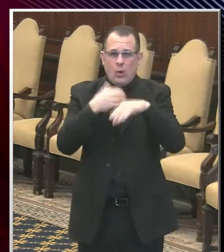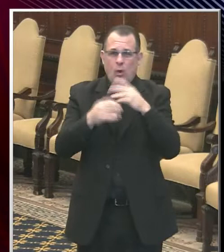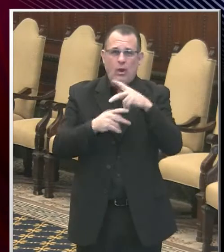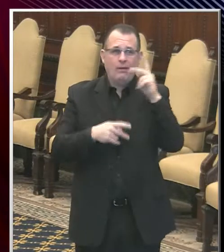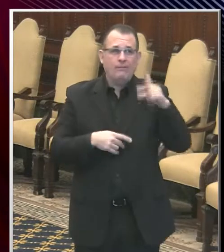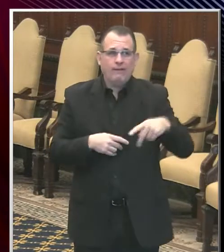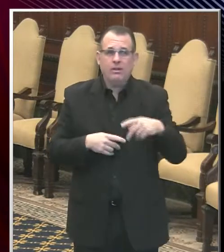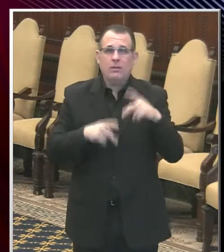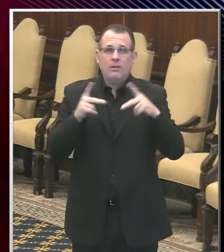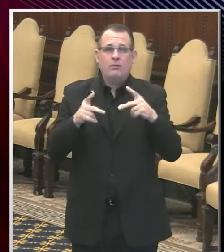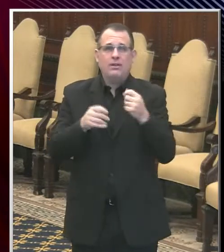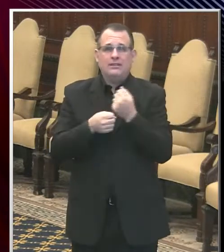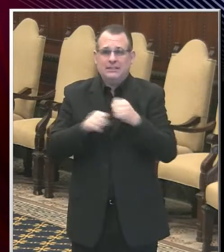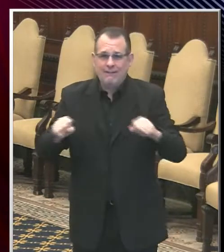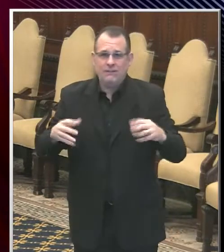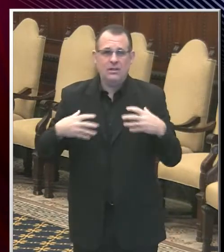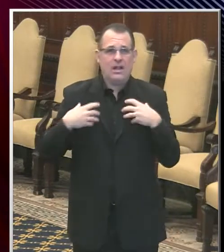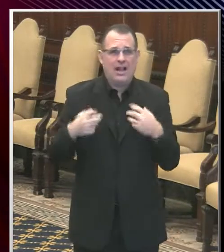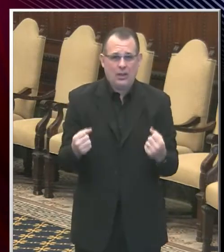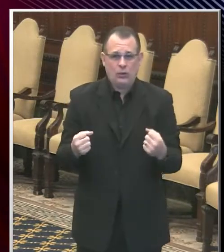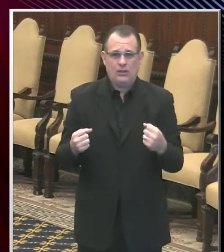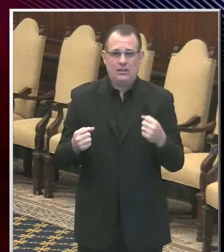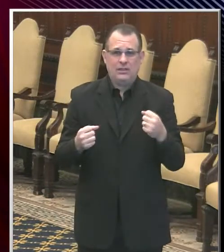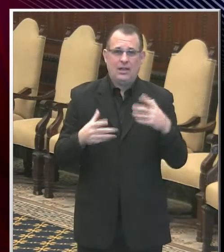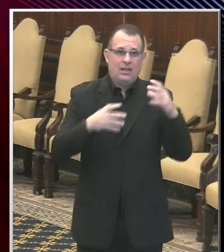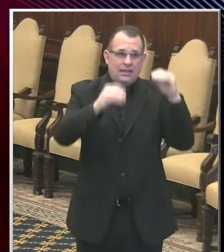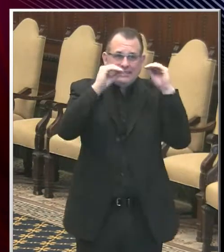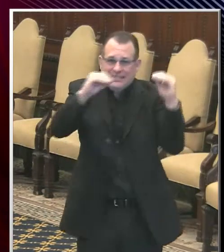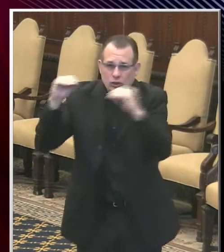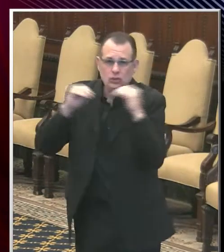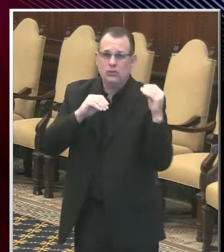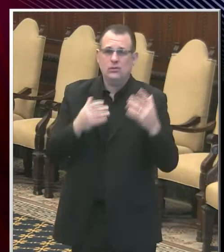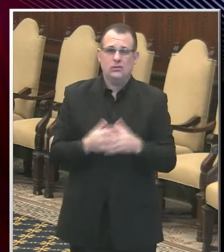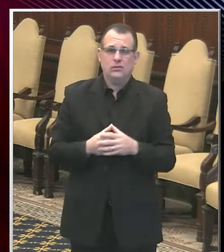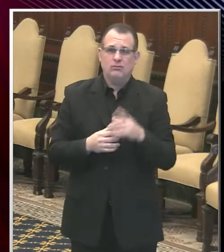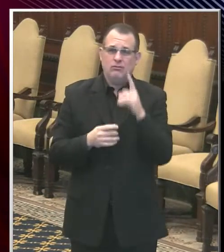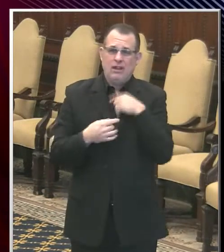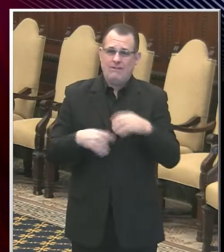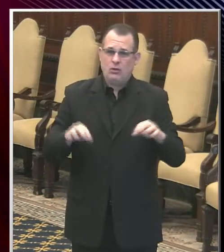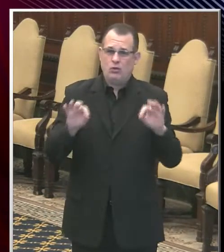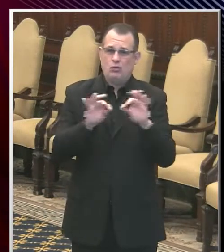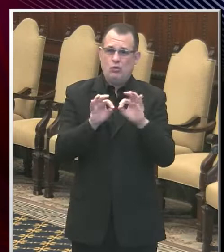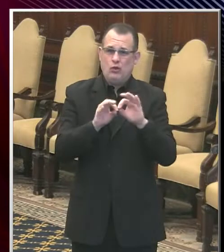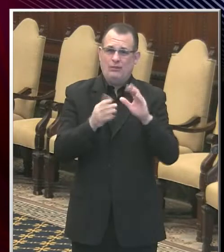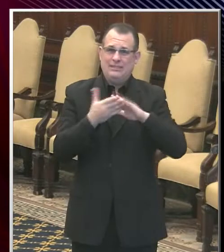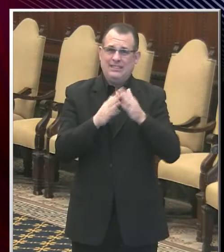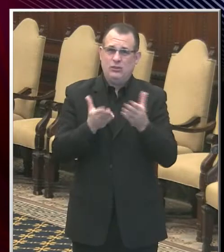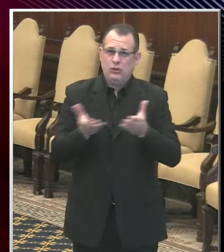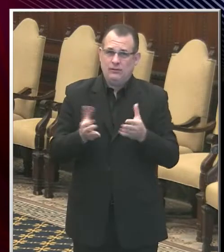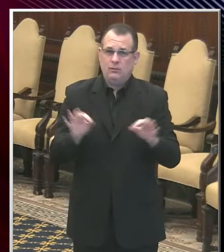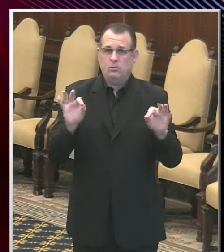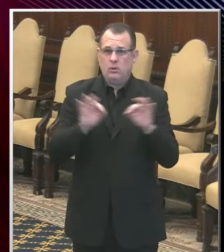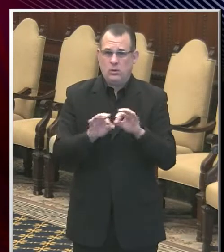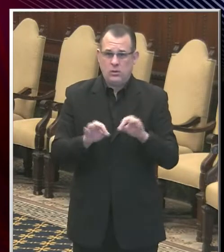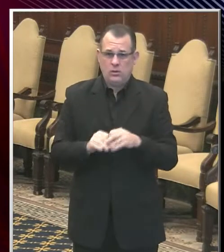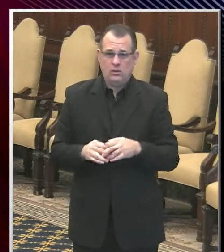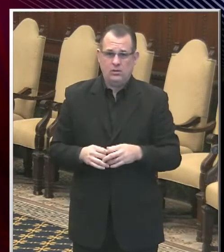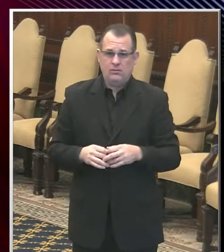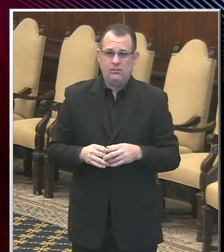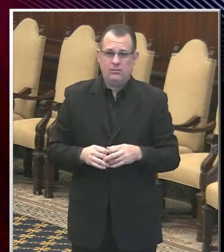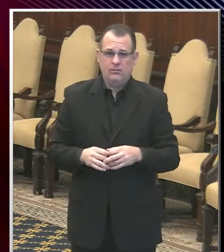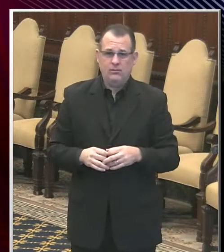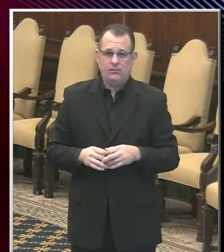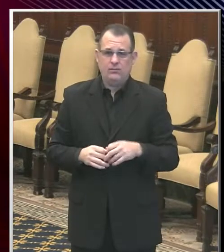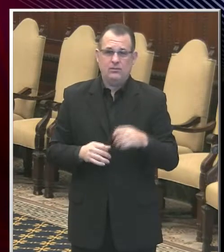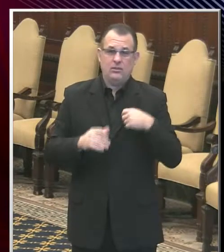educated while maintaining core municipal services that our residents rely on daily. The budget eliminates a projected